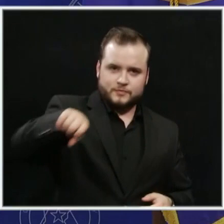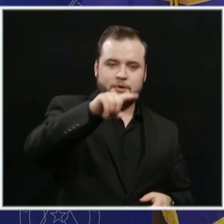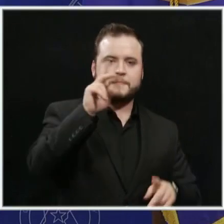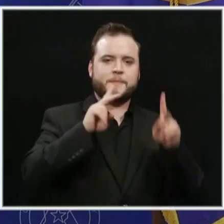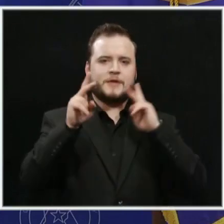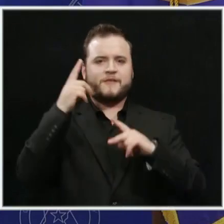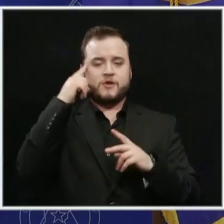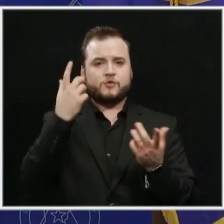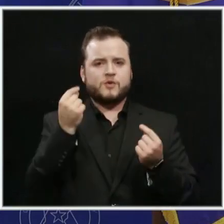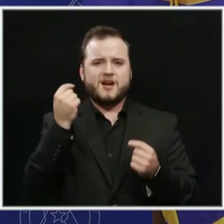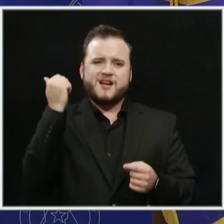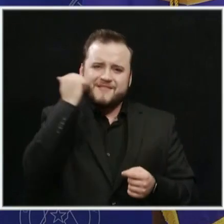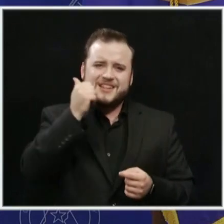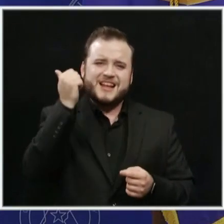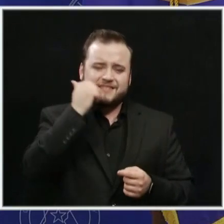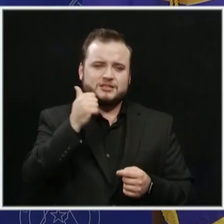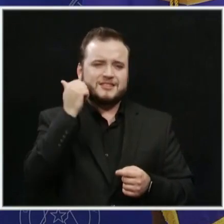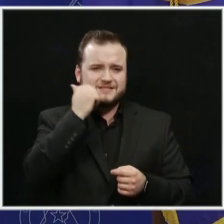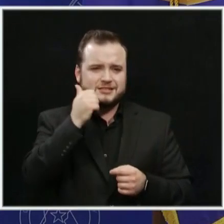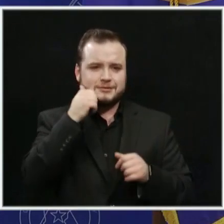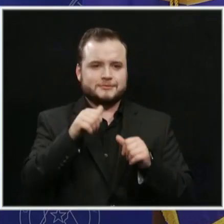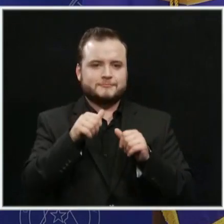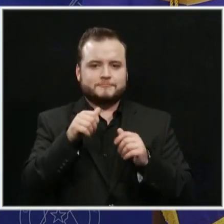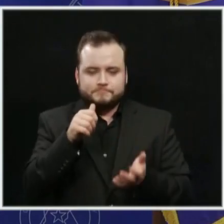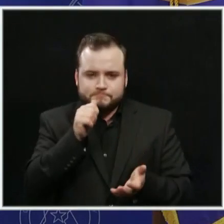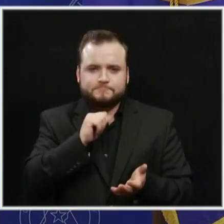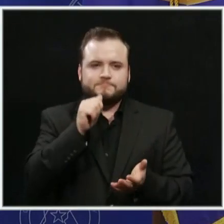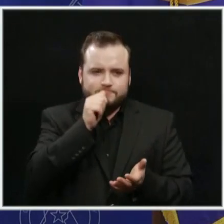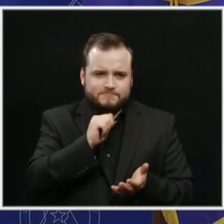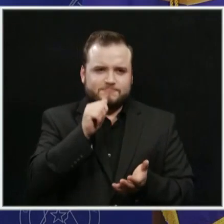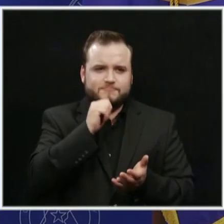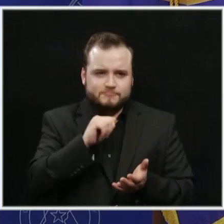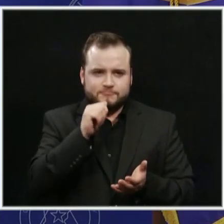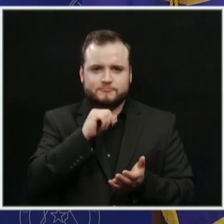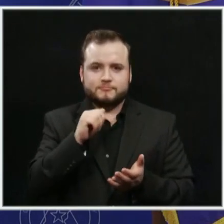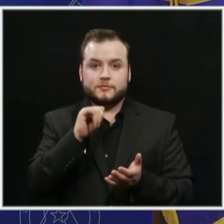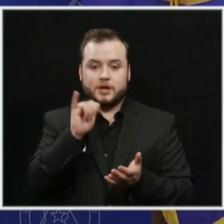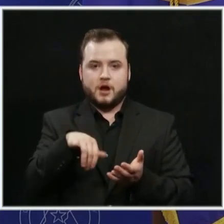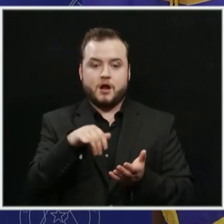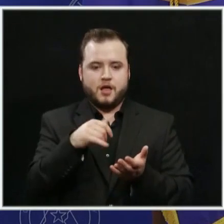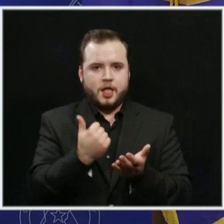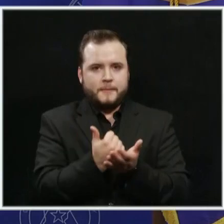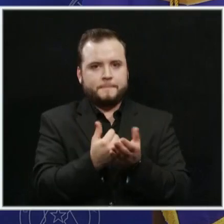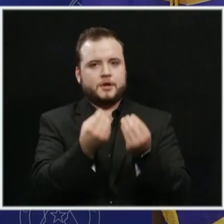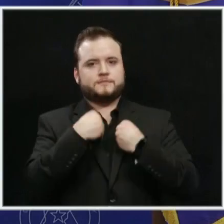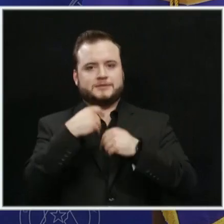every hour, and every minute to help us prepare. I can't thank you enough.